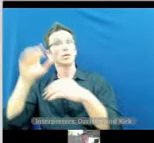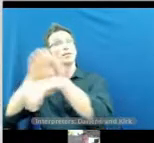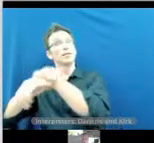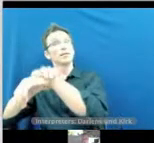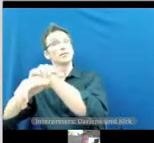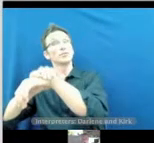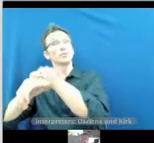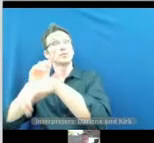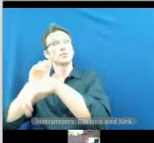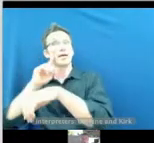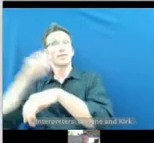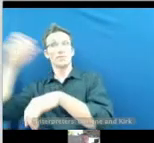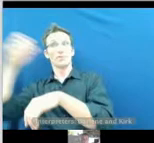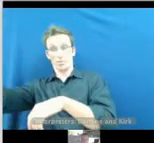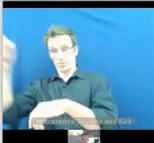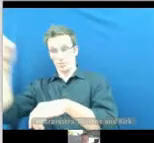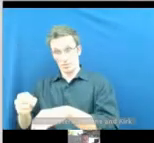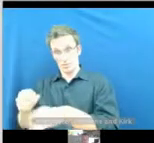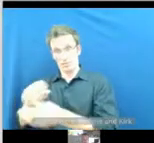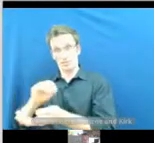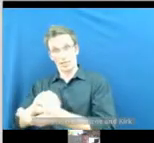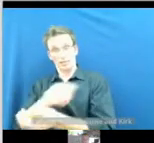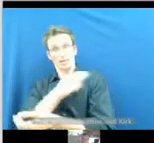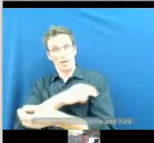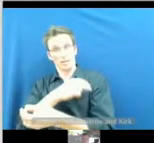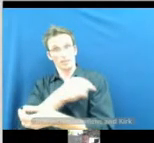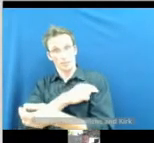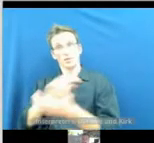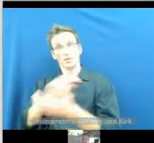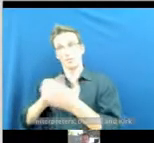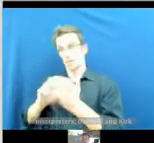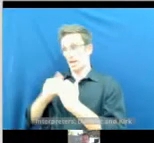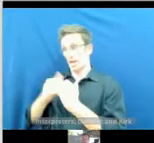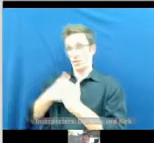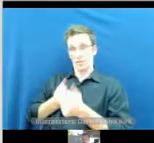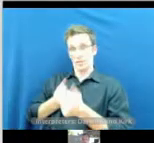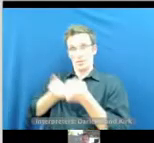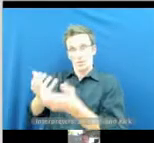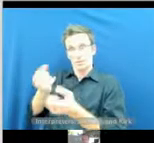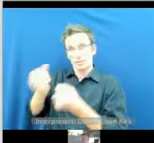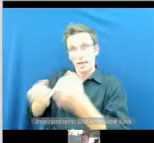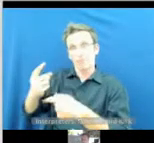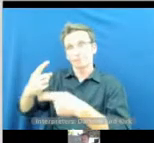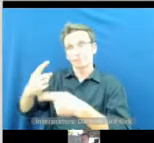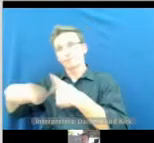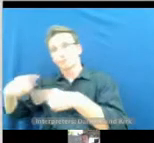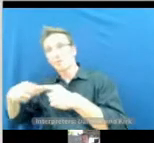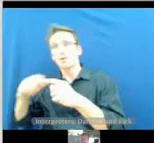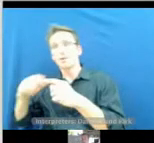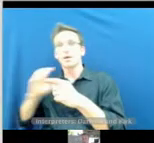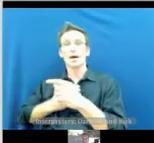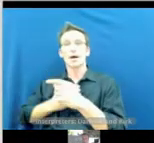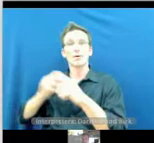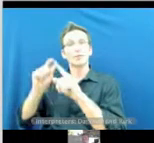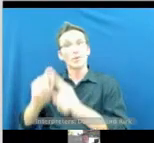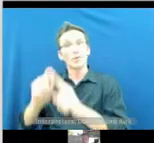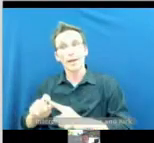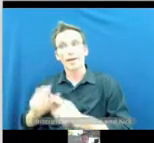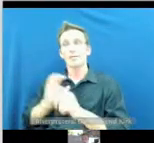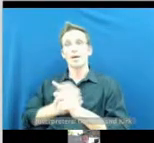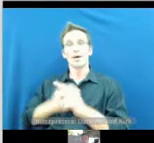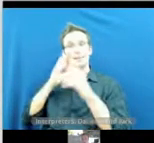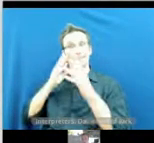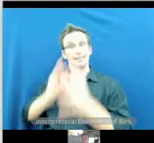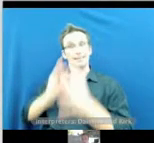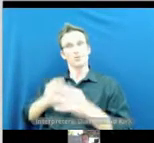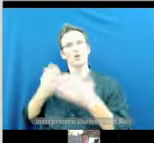already modifying. You're modifying your output. You're modifying your vocabulary choice to meet the needs of that